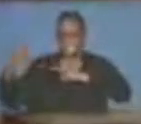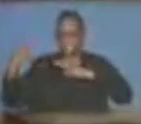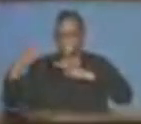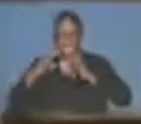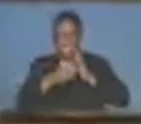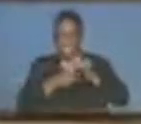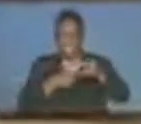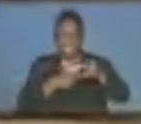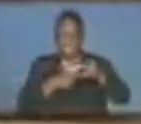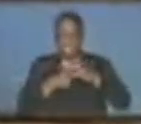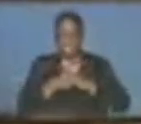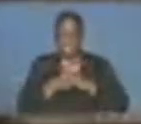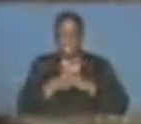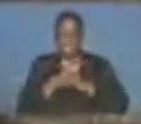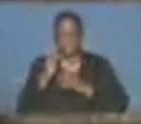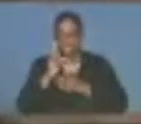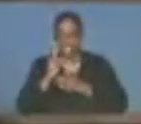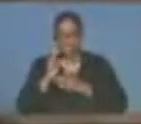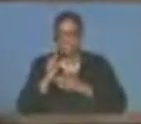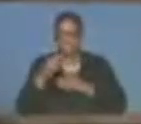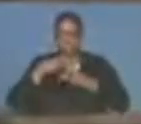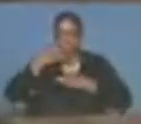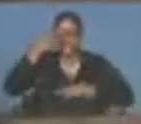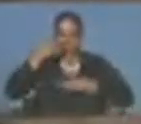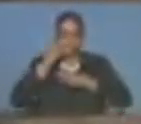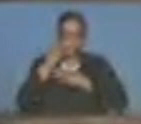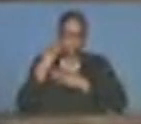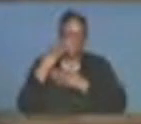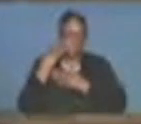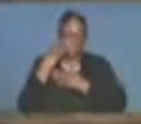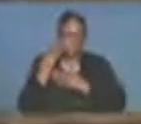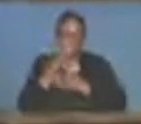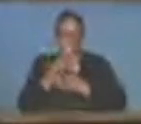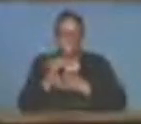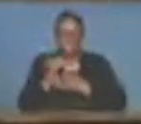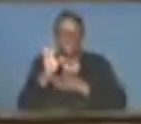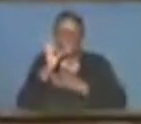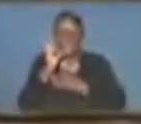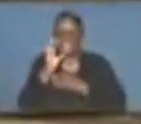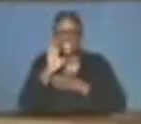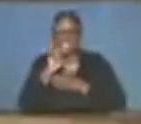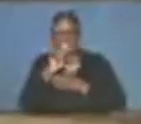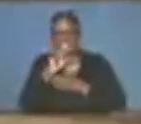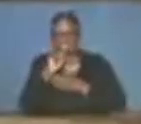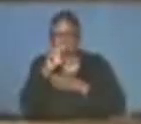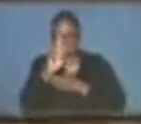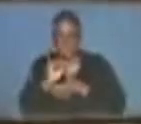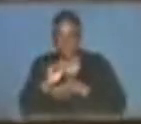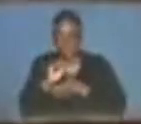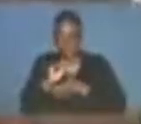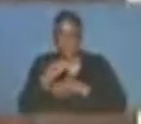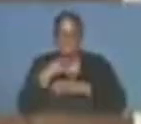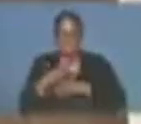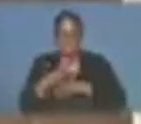painting, a once revered Bahamian clapboard home, its architectural style in the 19th century, one of the most commonly used styles in the